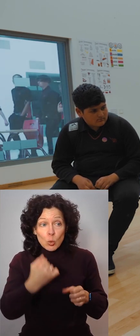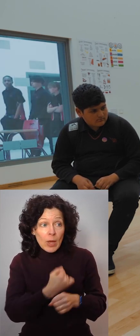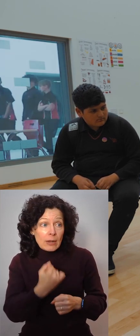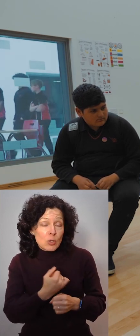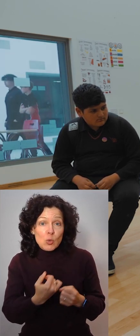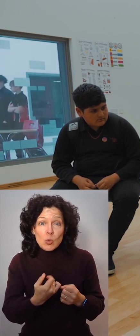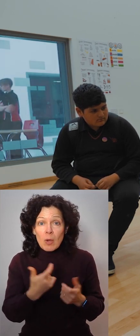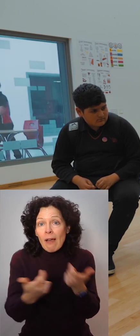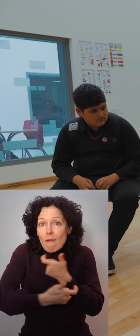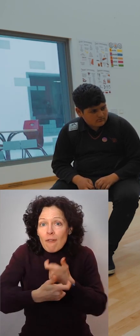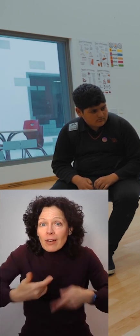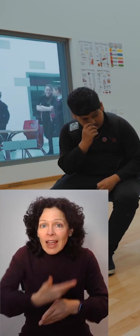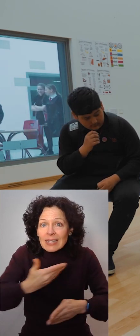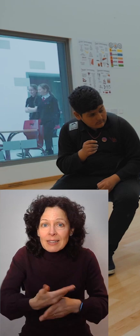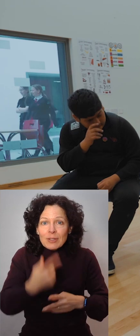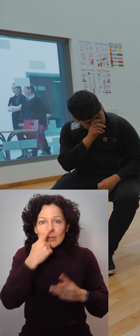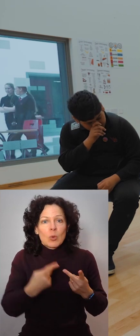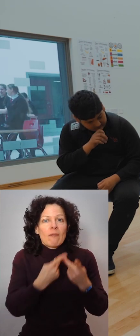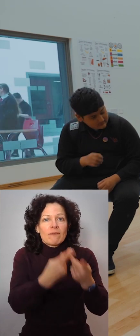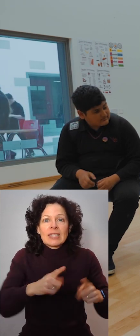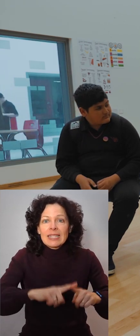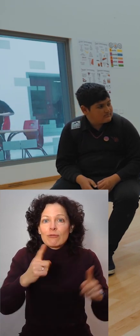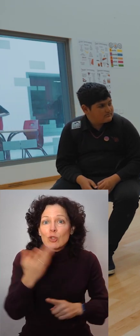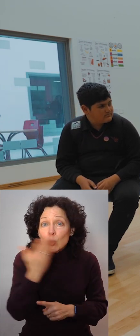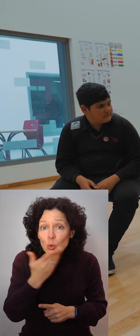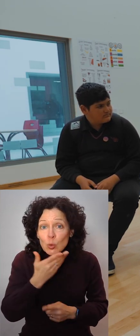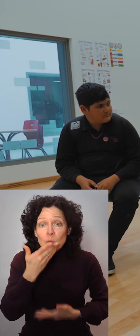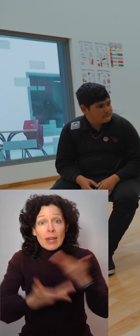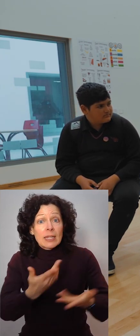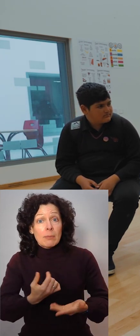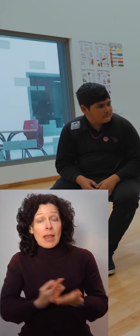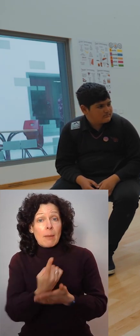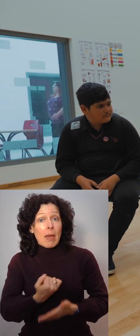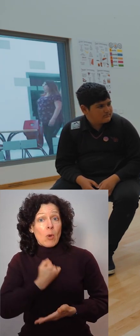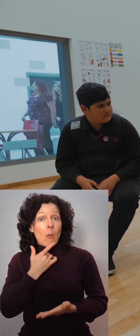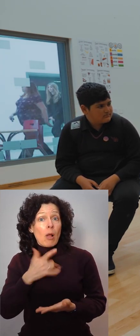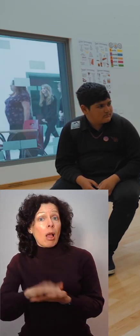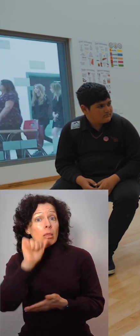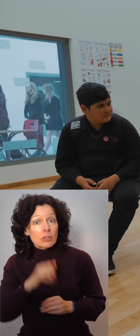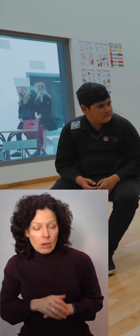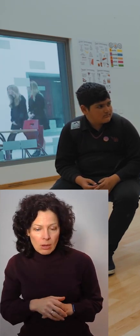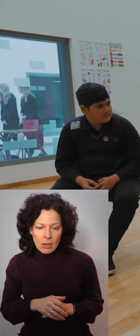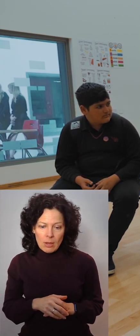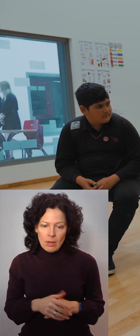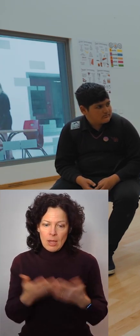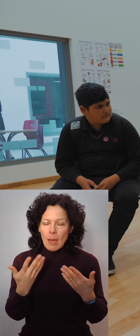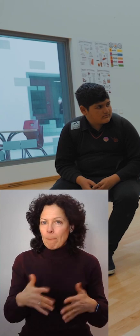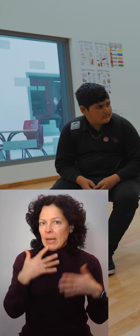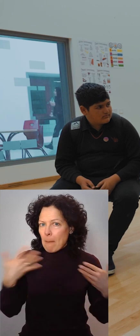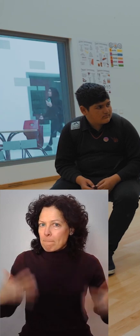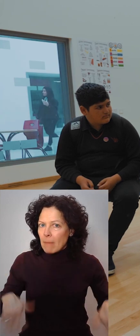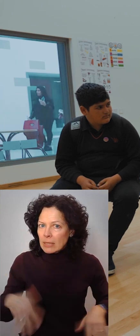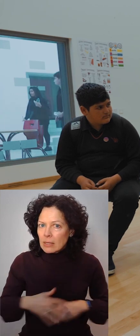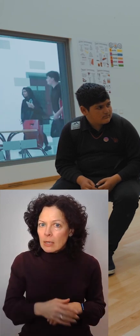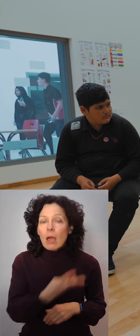them about our culture. It's been amazing because some of the students in